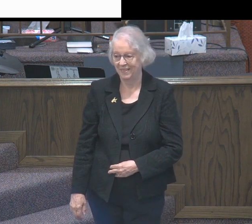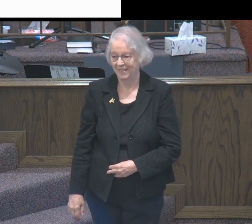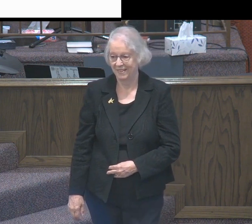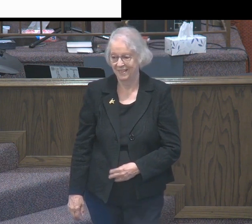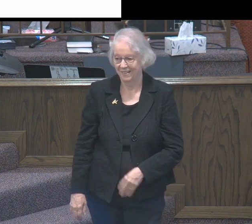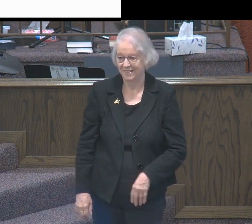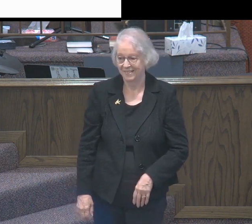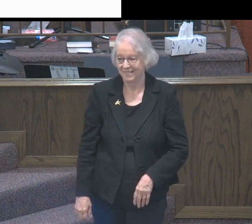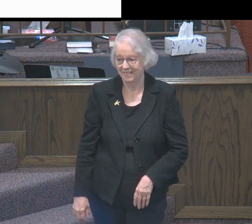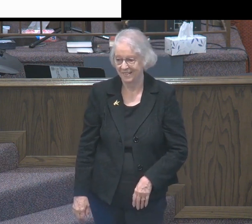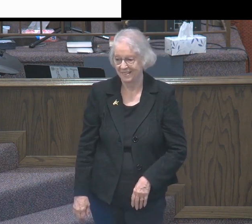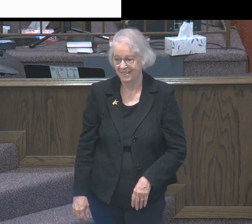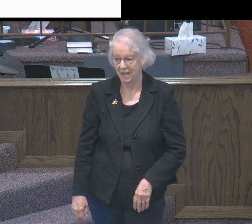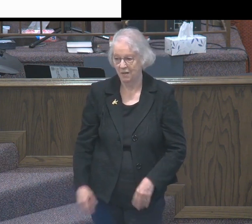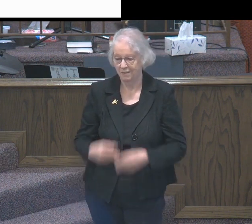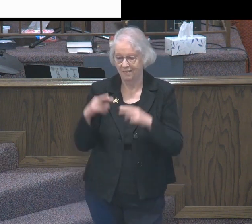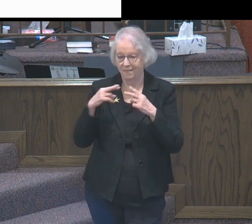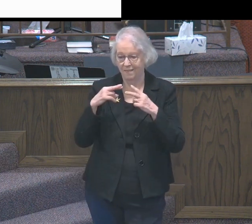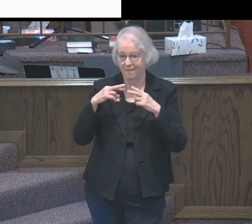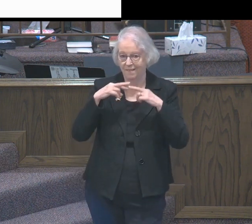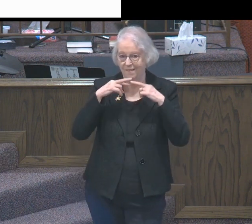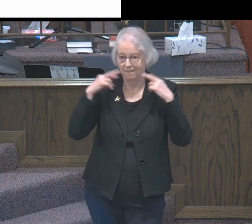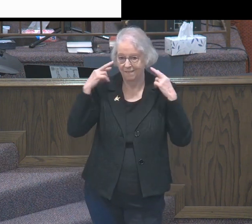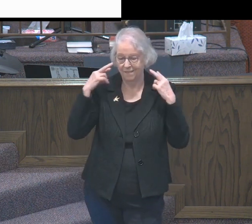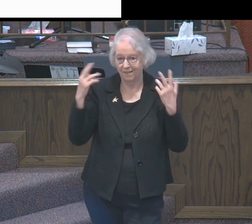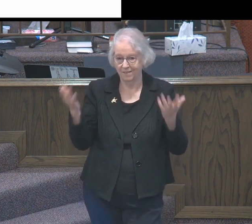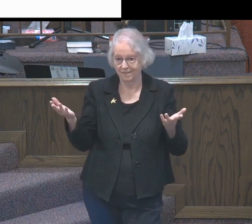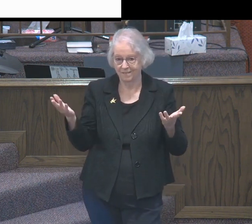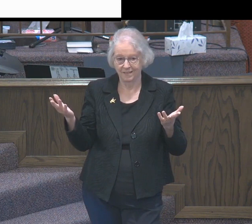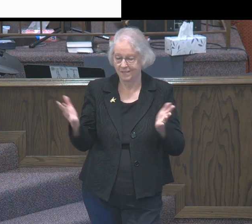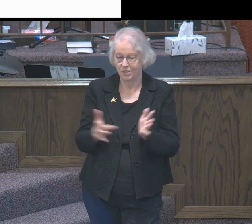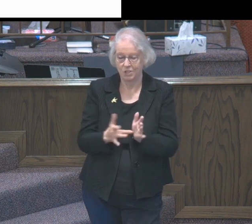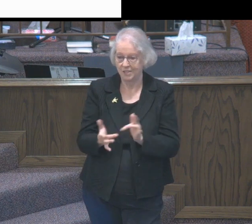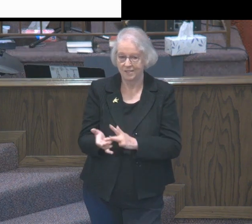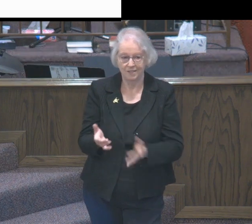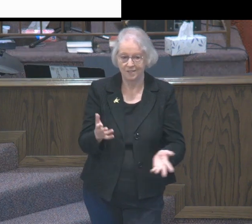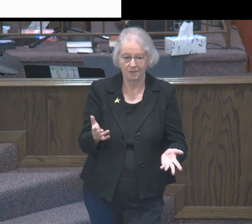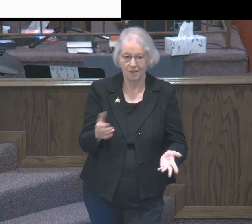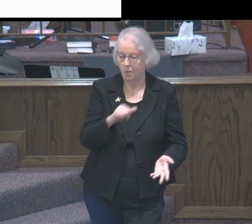That's not what Jesus would say.